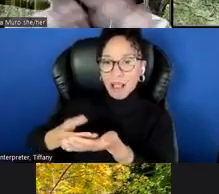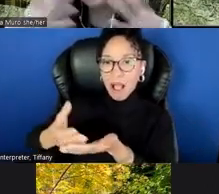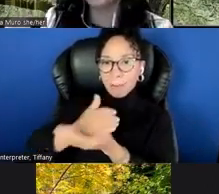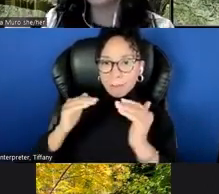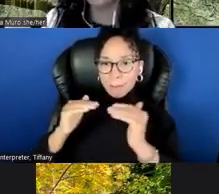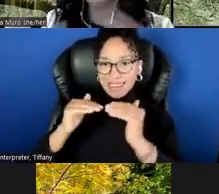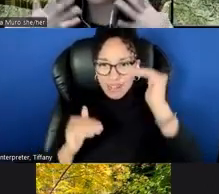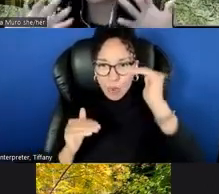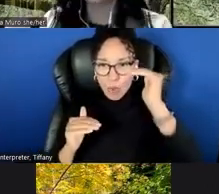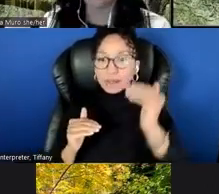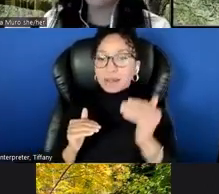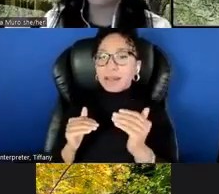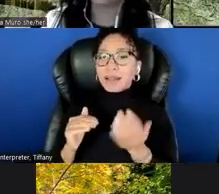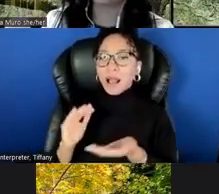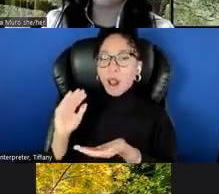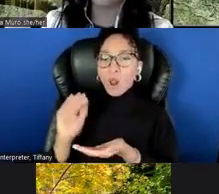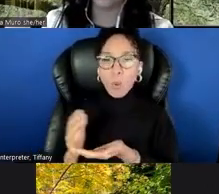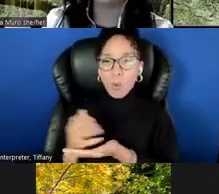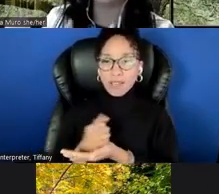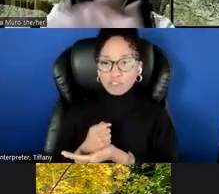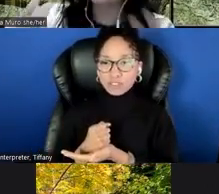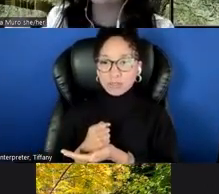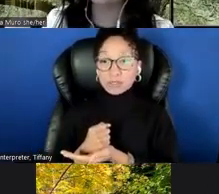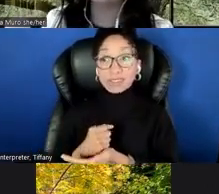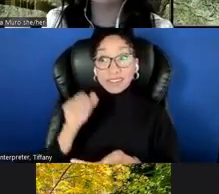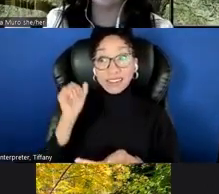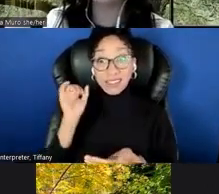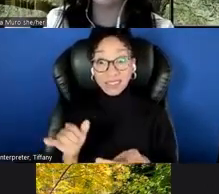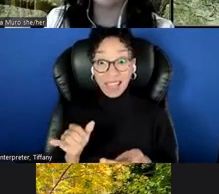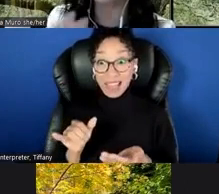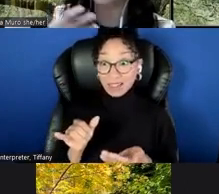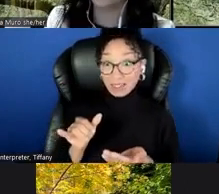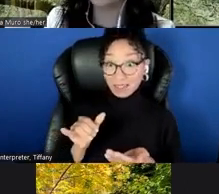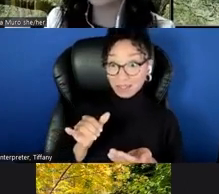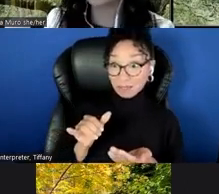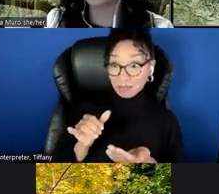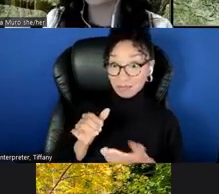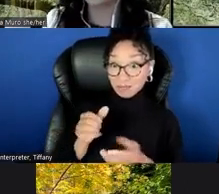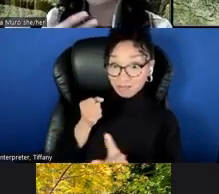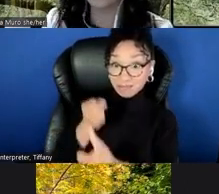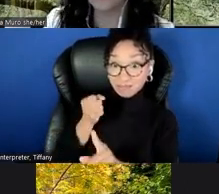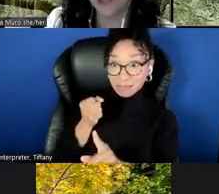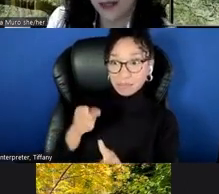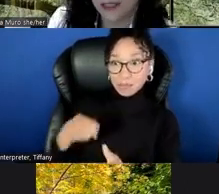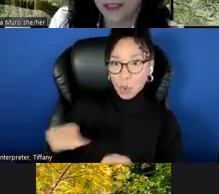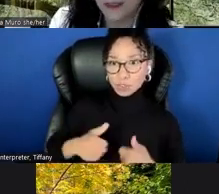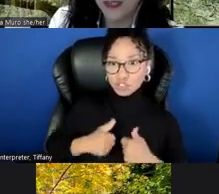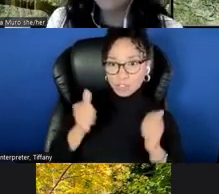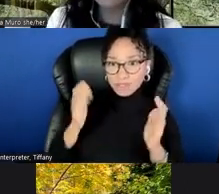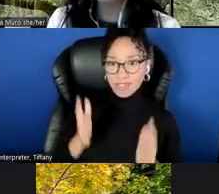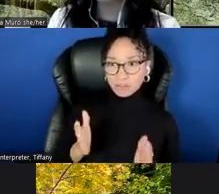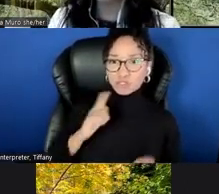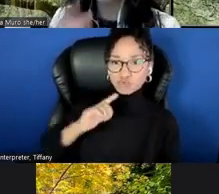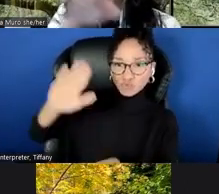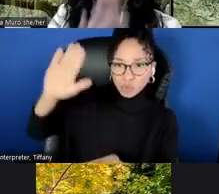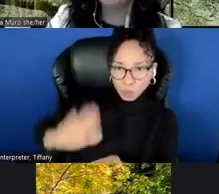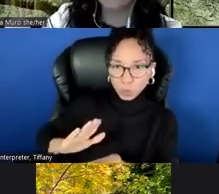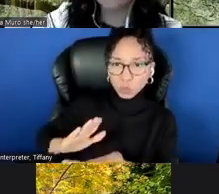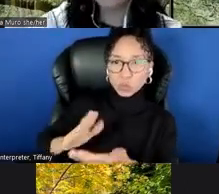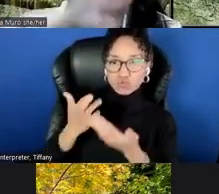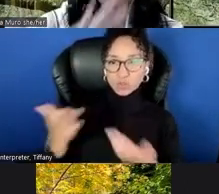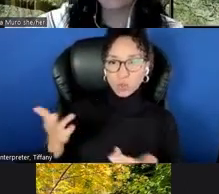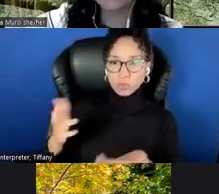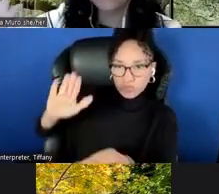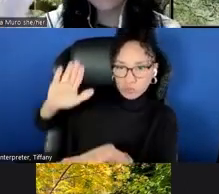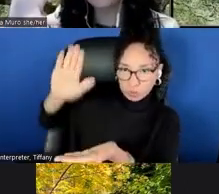are often what sets up our survivors and their families in a place that has reduced resources and reduced access. And so all